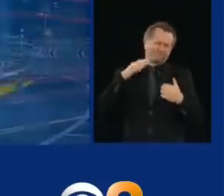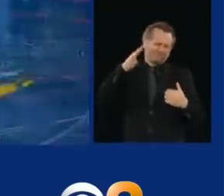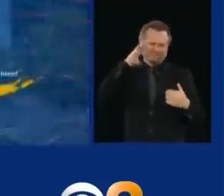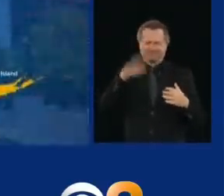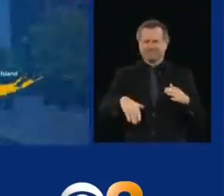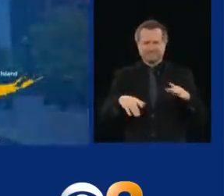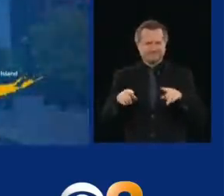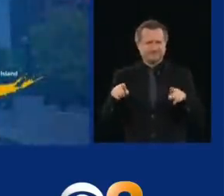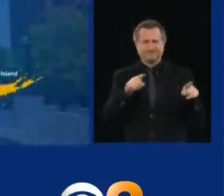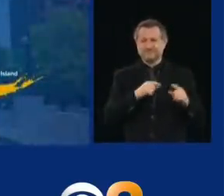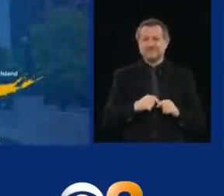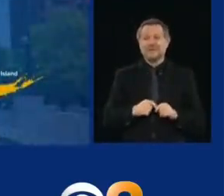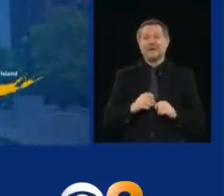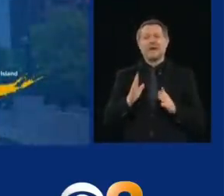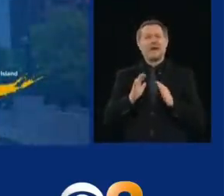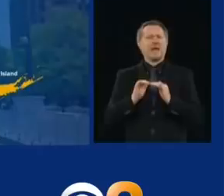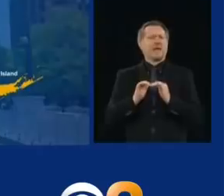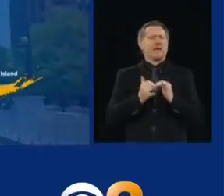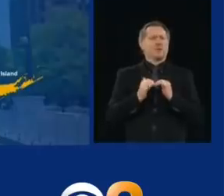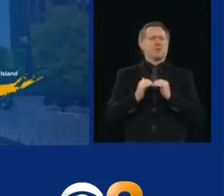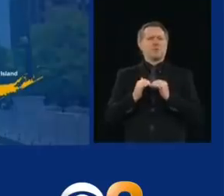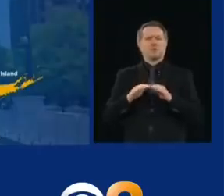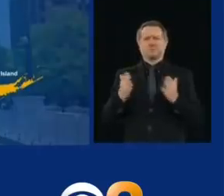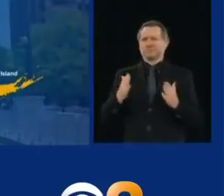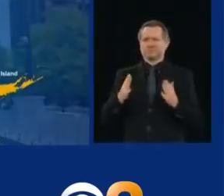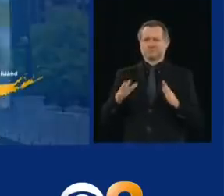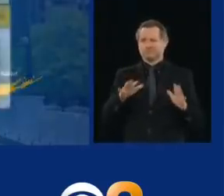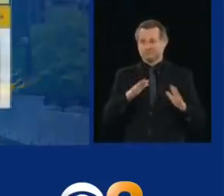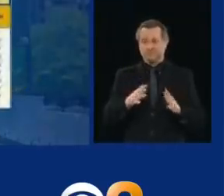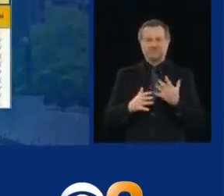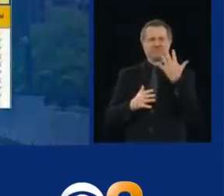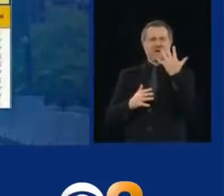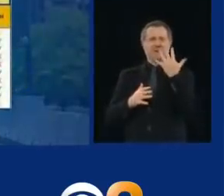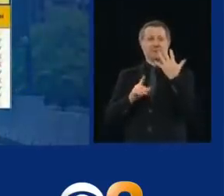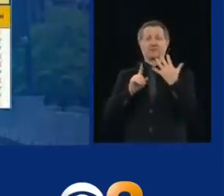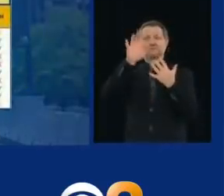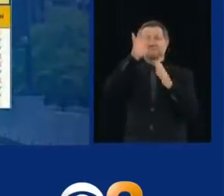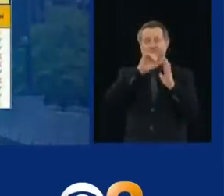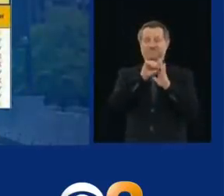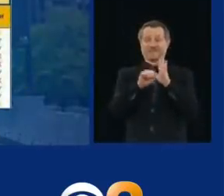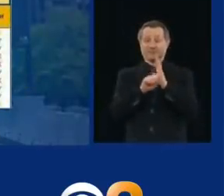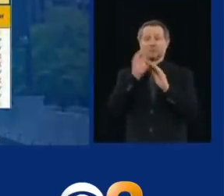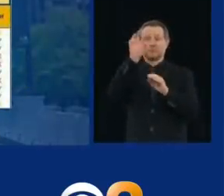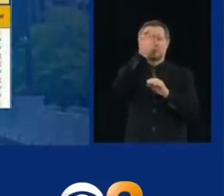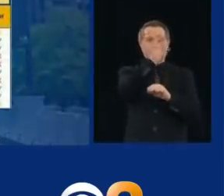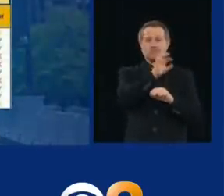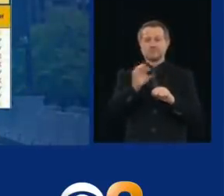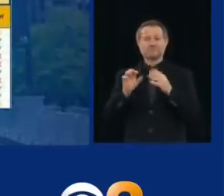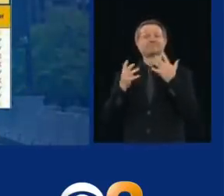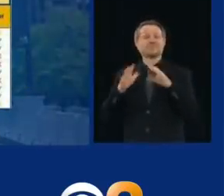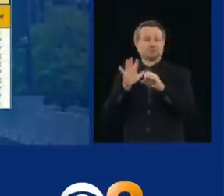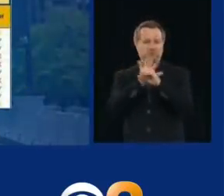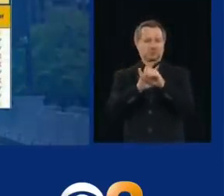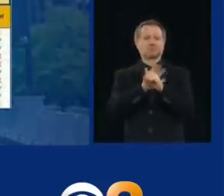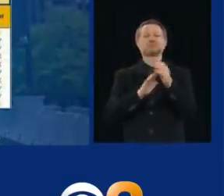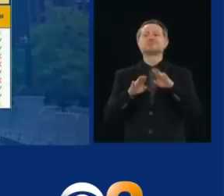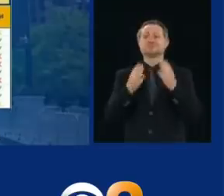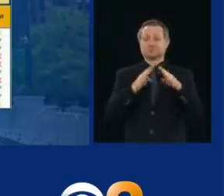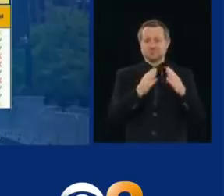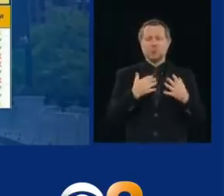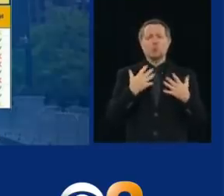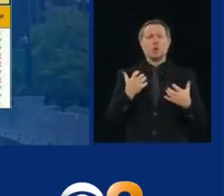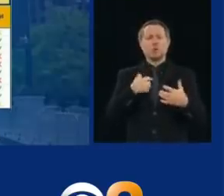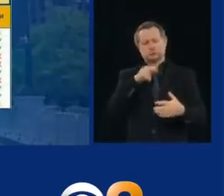Question is how. We've said the 5 upstate regions are reopening. We say have said there's a dashboard with all